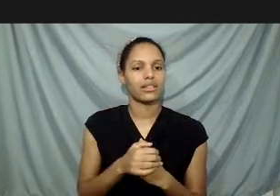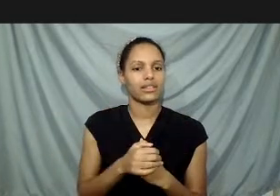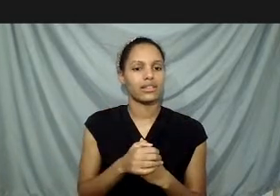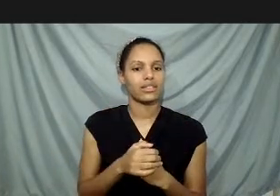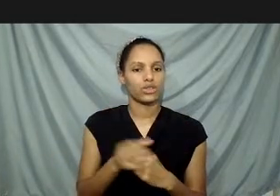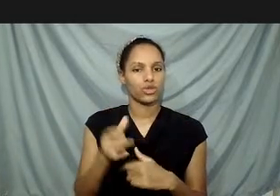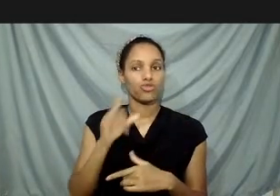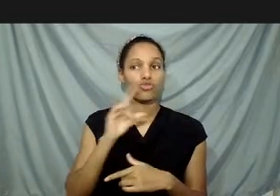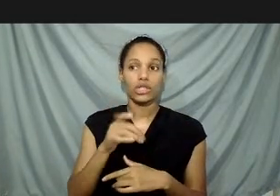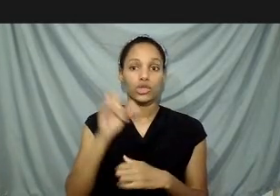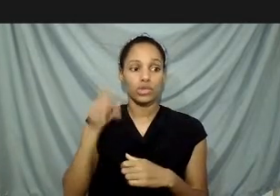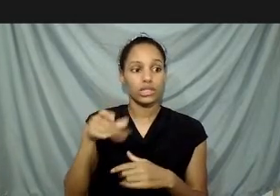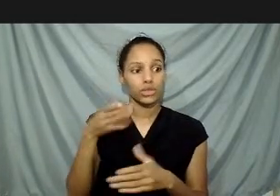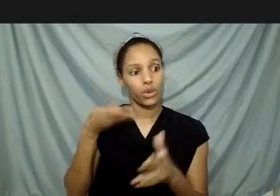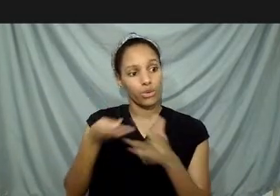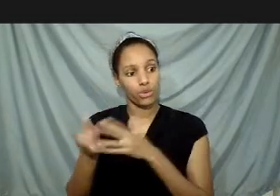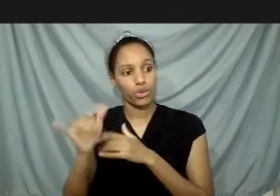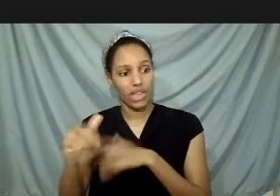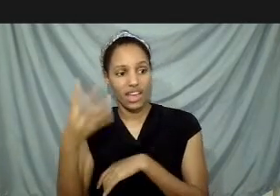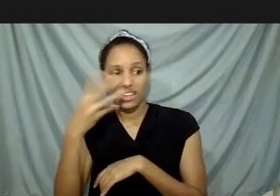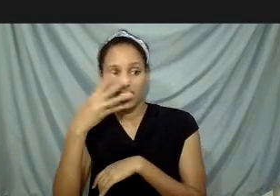the ignorance to get to the